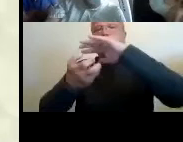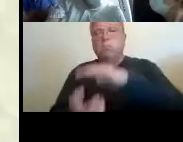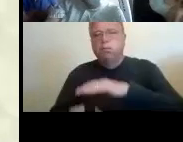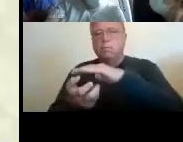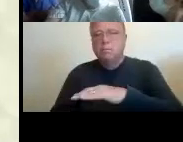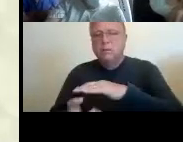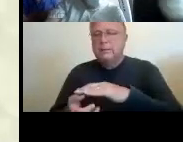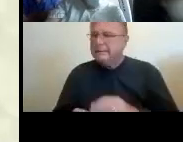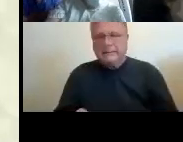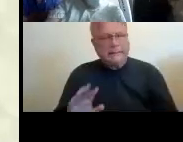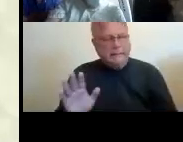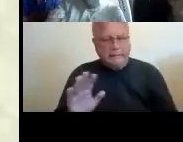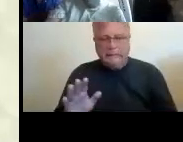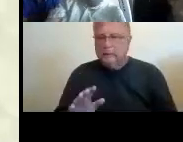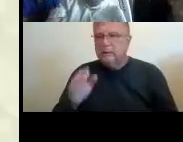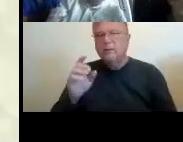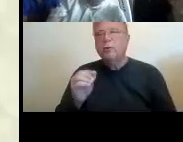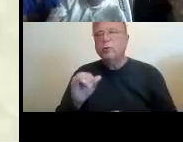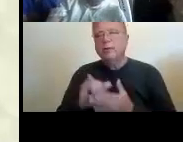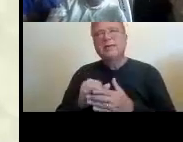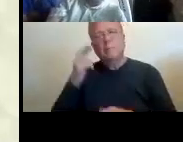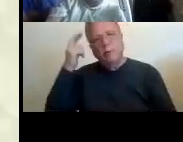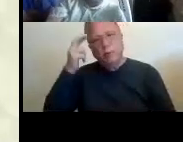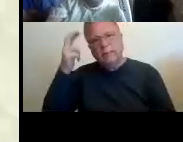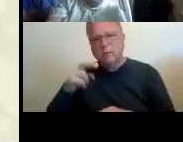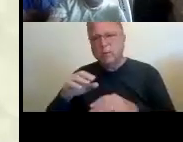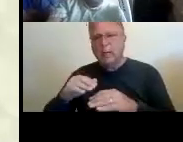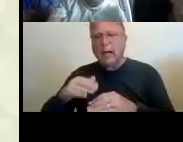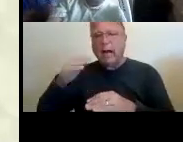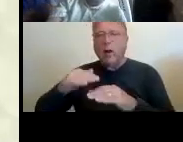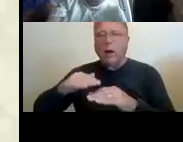in, somebody has to get a little bit reasonable about the height of them.